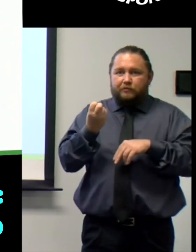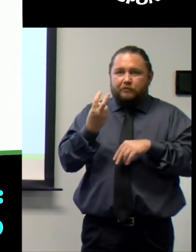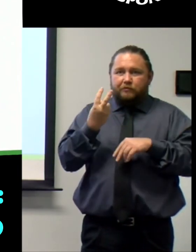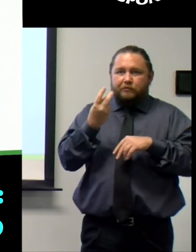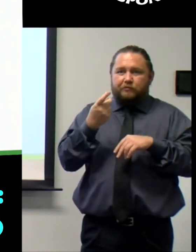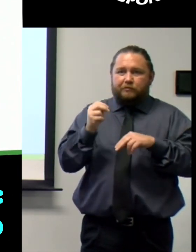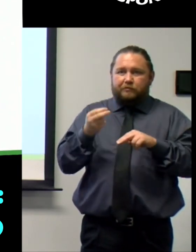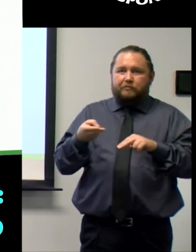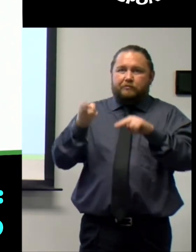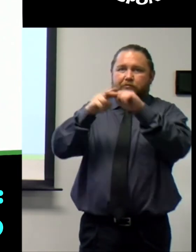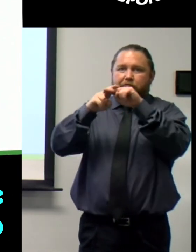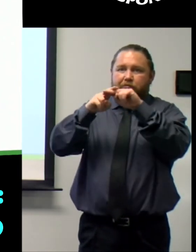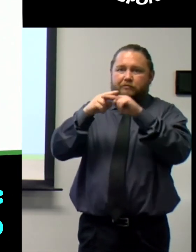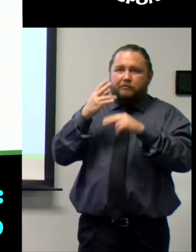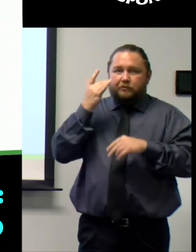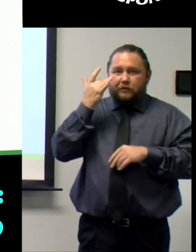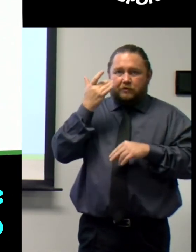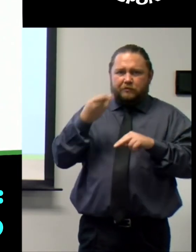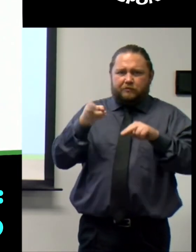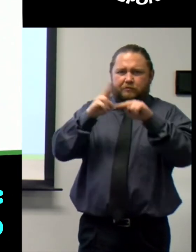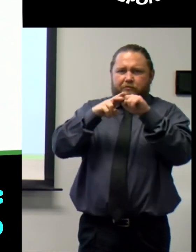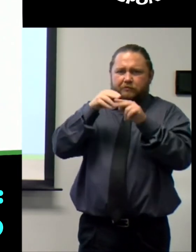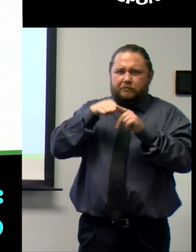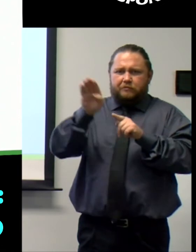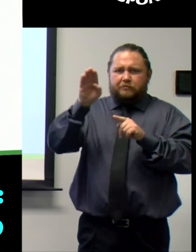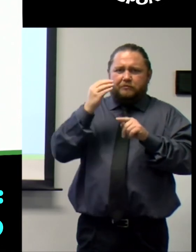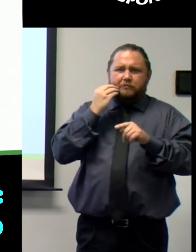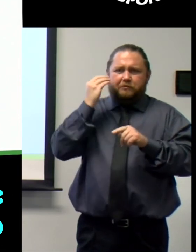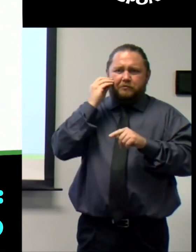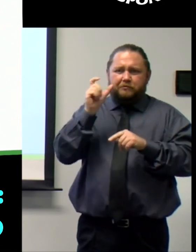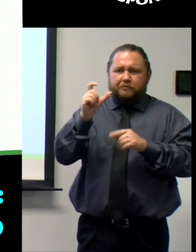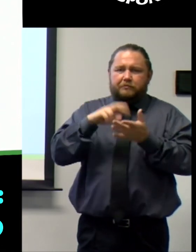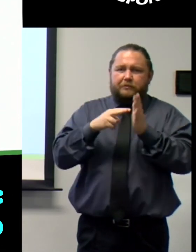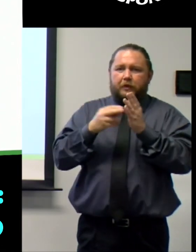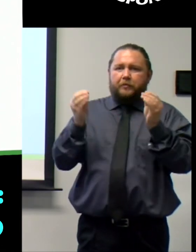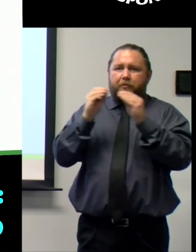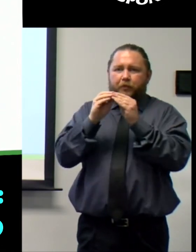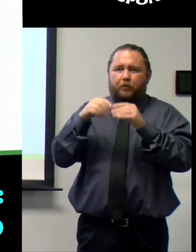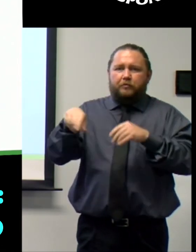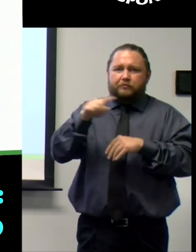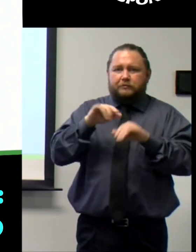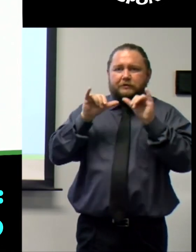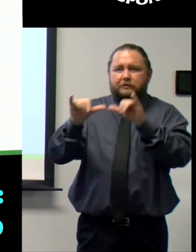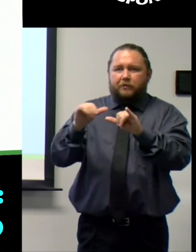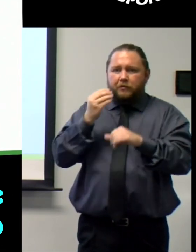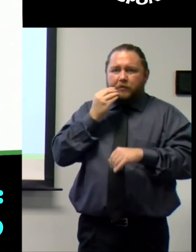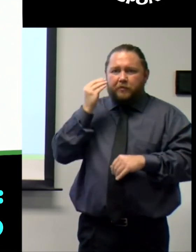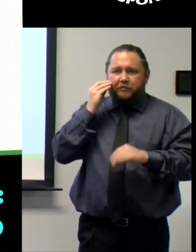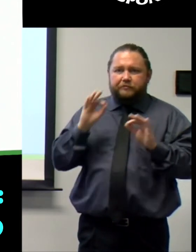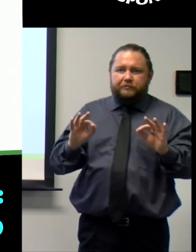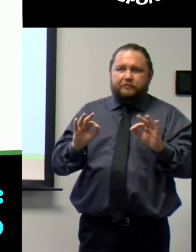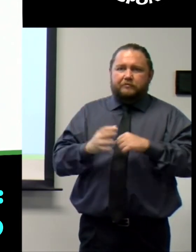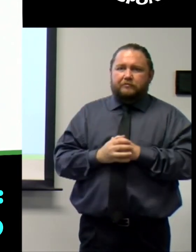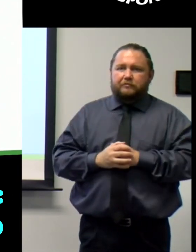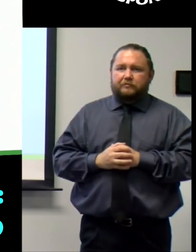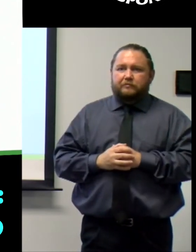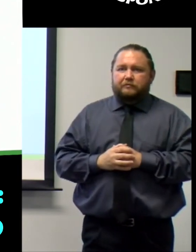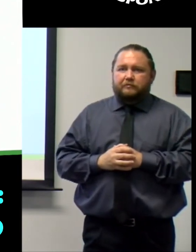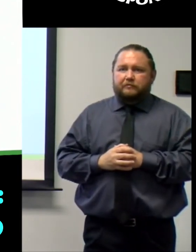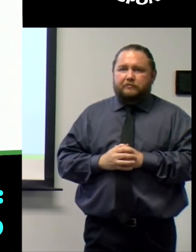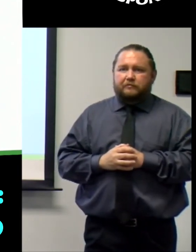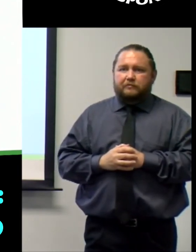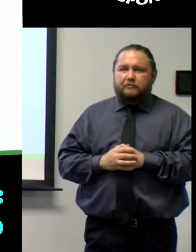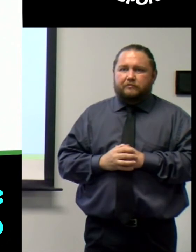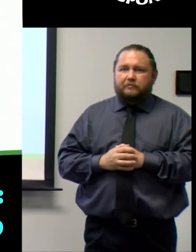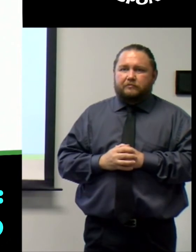decrease in the retail, in transit or transit stations, and in our workplaces when things were shut down.